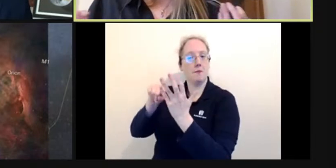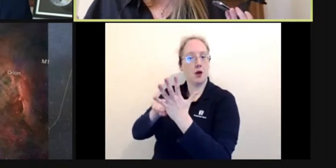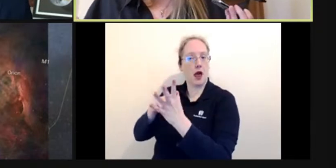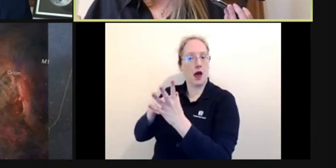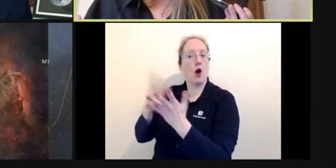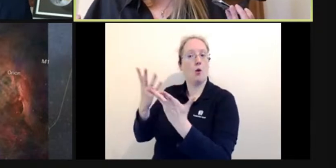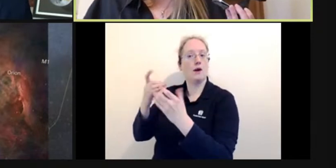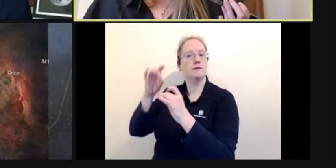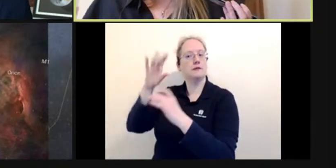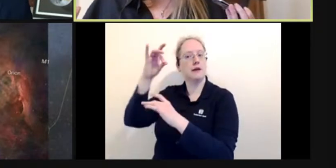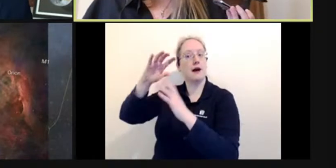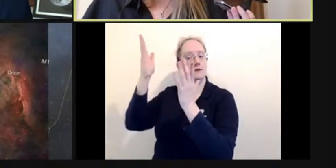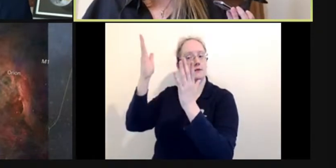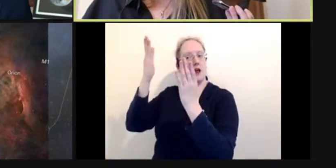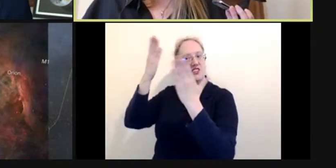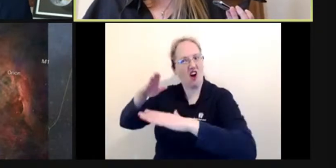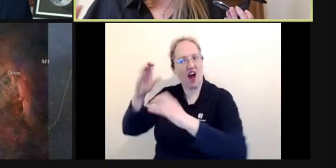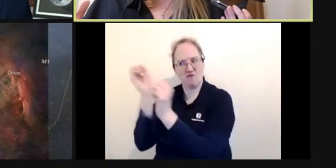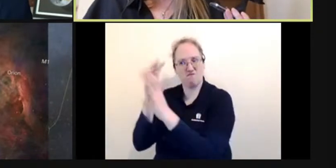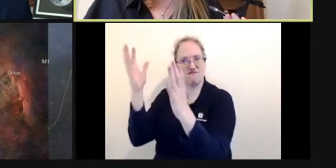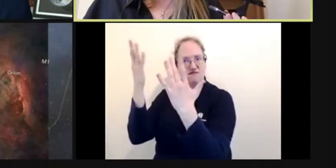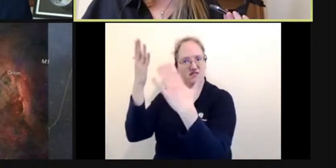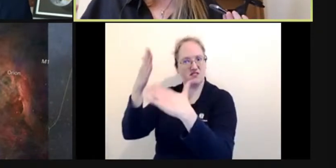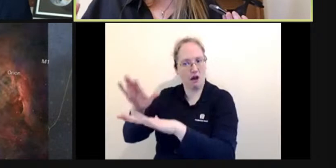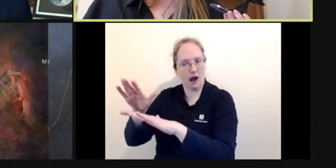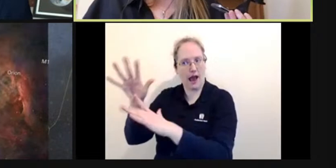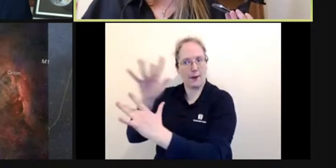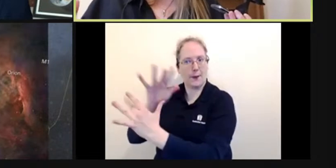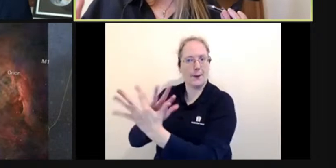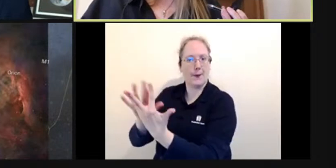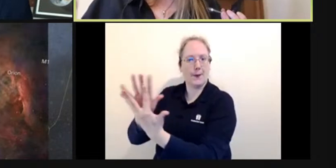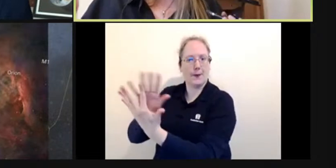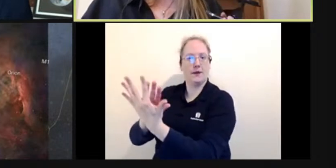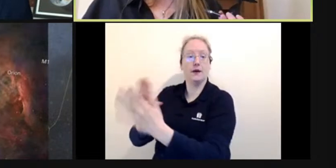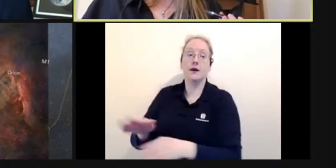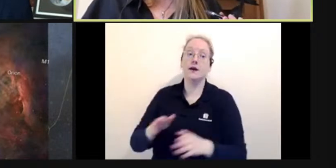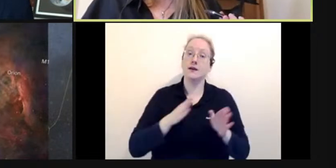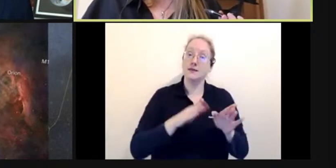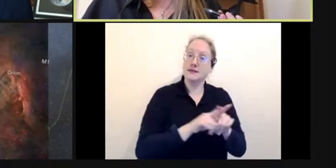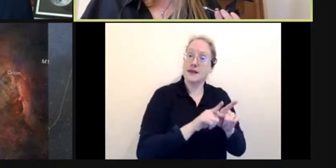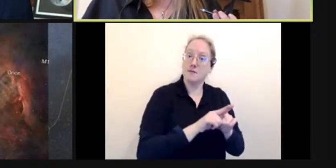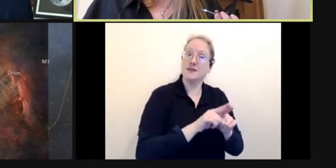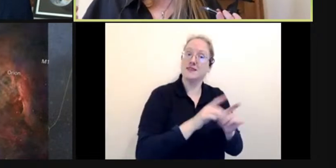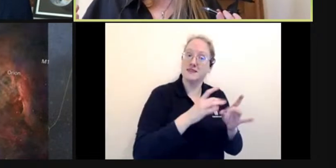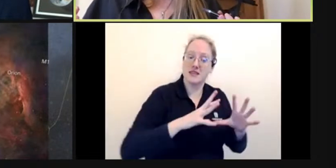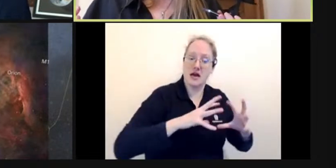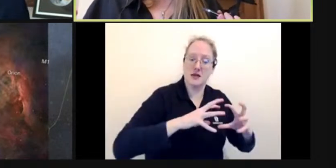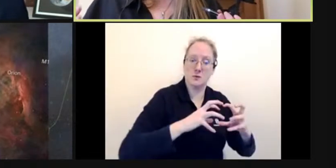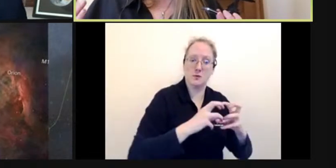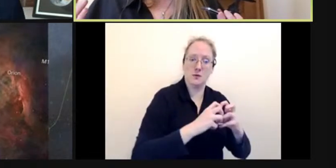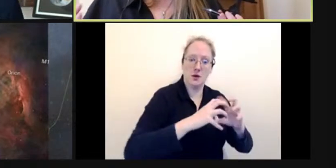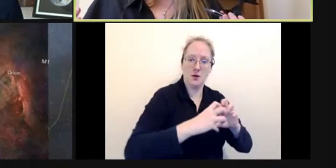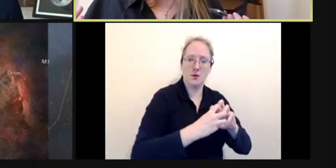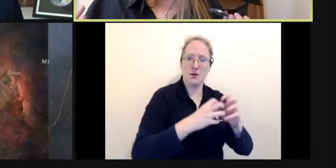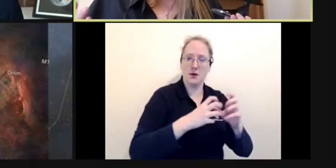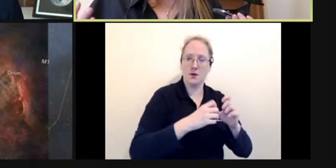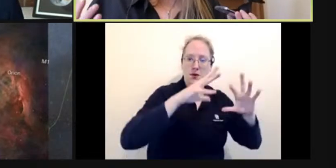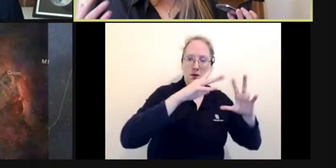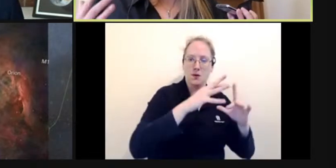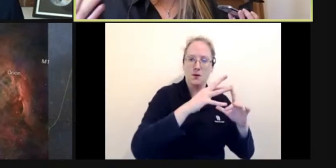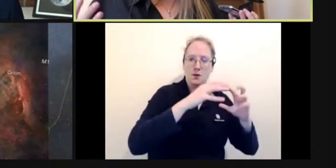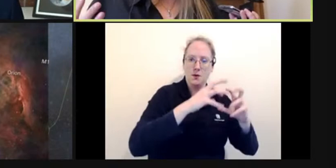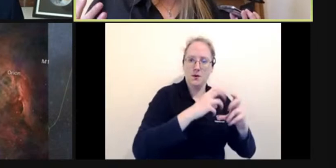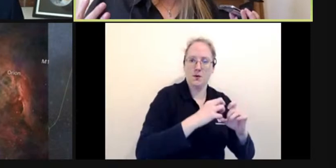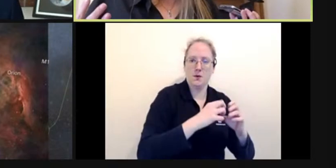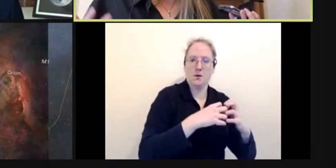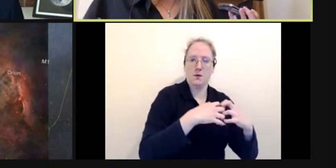is incredible because this whole process, we study this using light to understand more about how stars